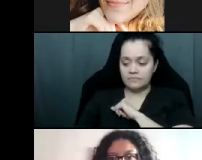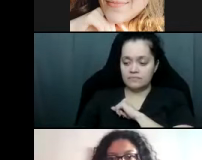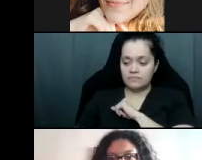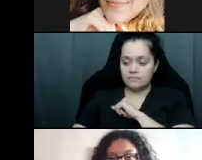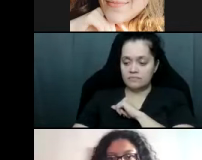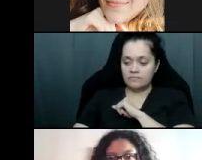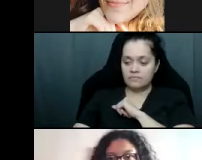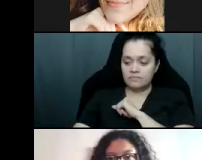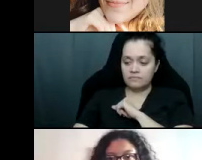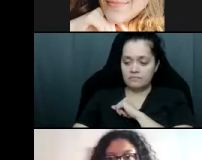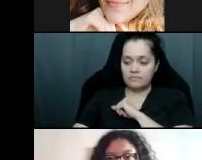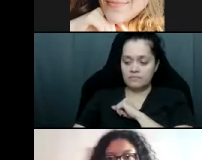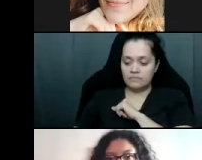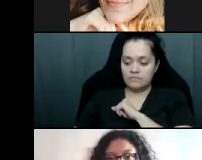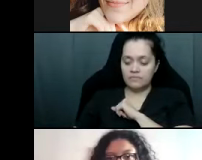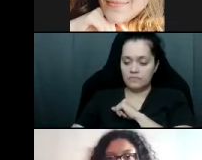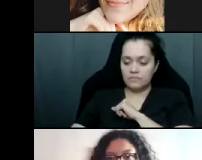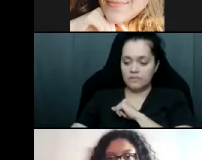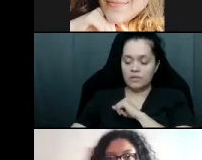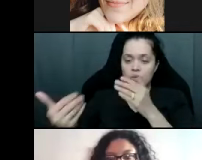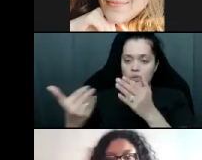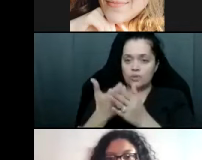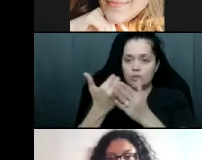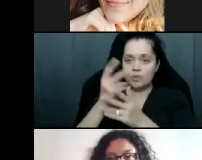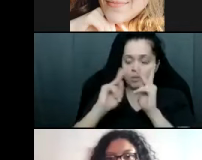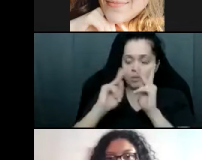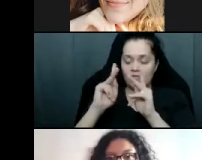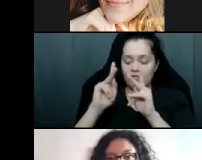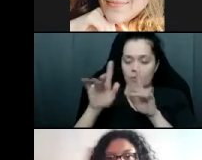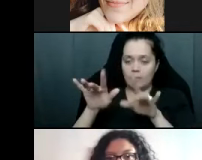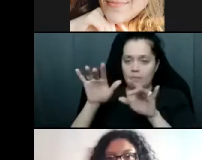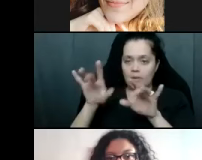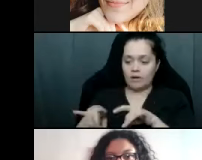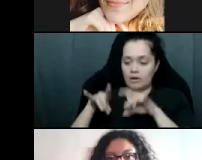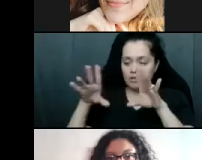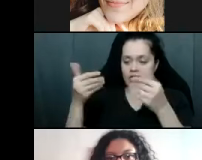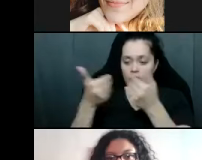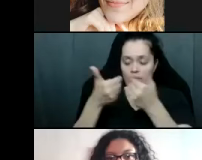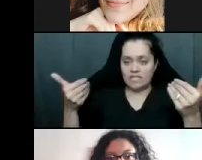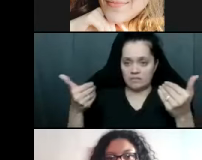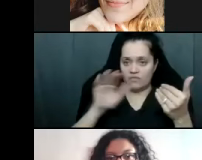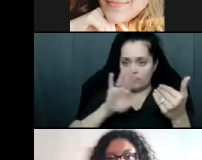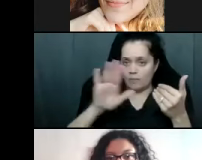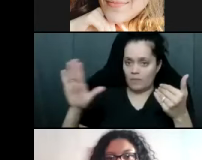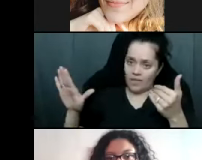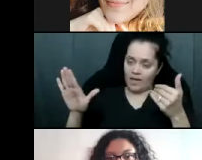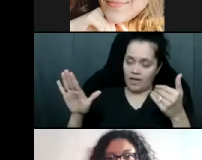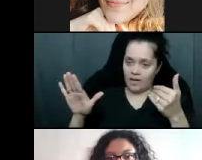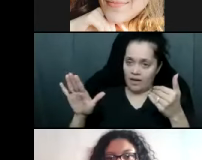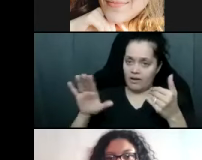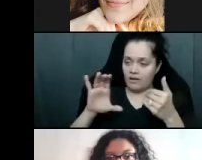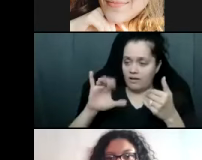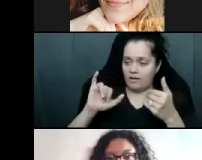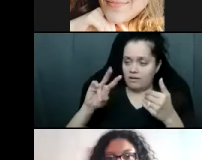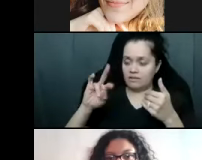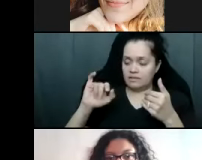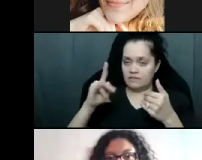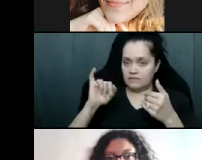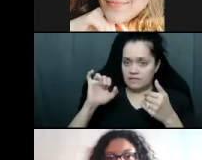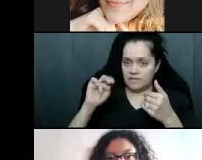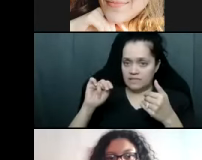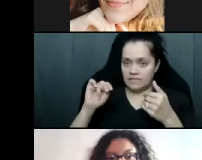those new settlers of Australia were completely separate from their civilization, completely separated